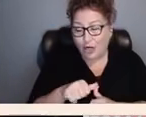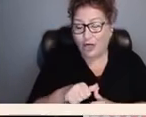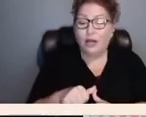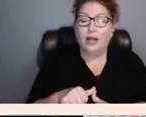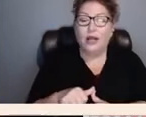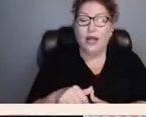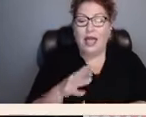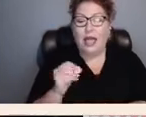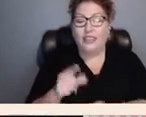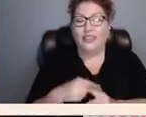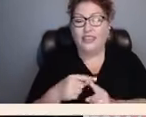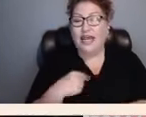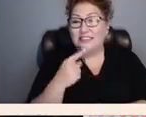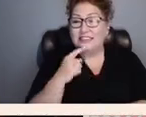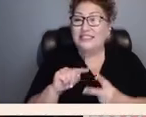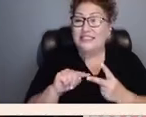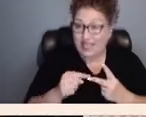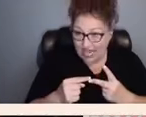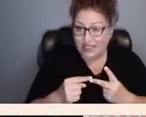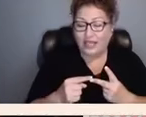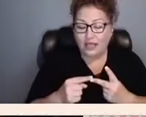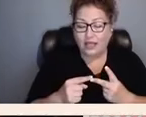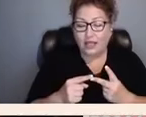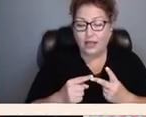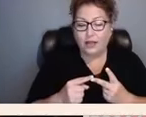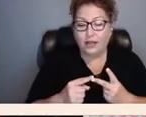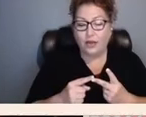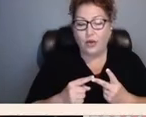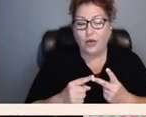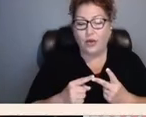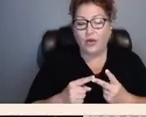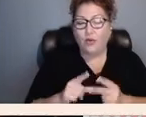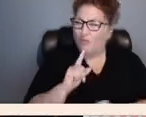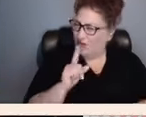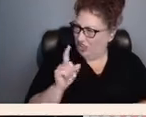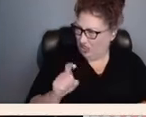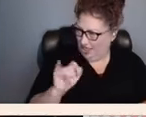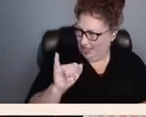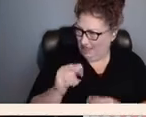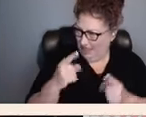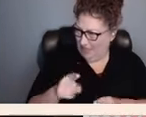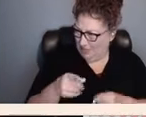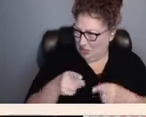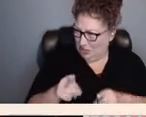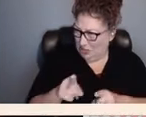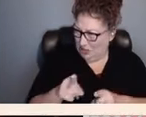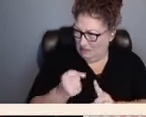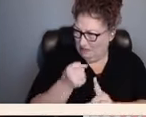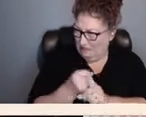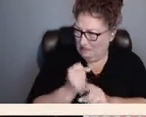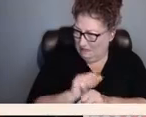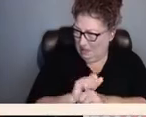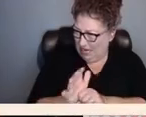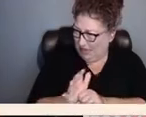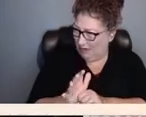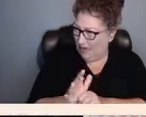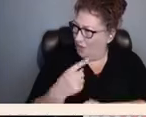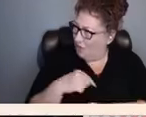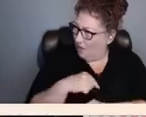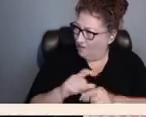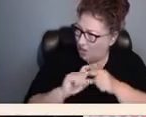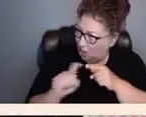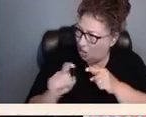said, secondly, you know, really, should this be happening during the pandemic? We've been calling and we've been trying to figure this out. It's not like